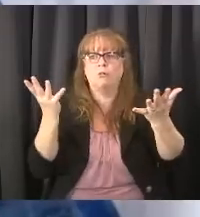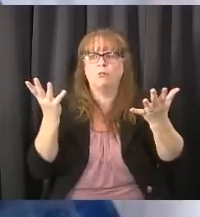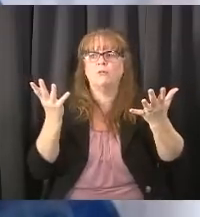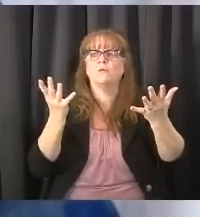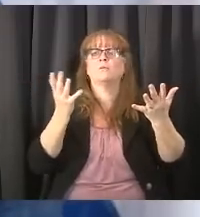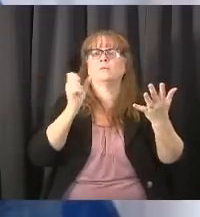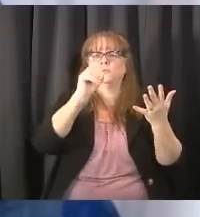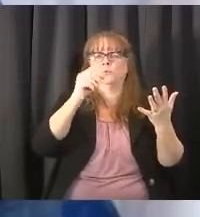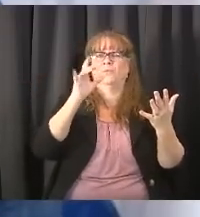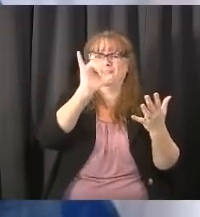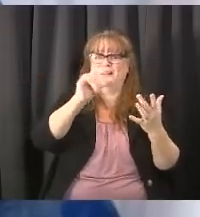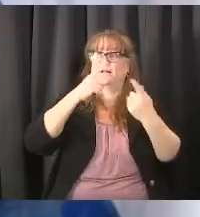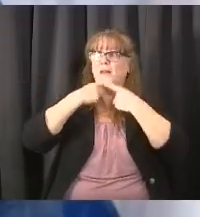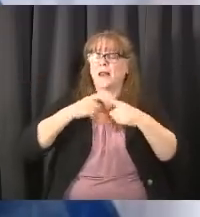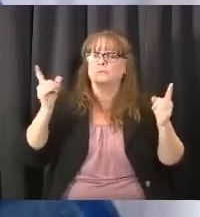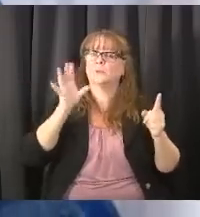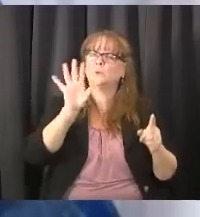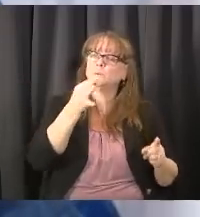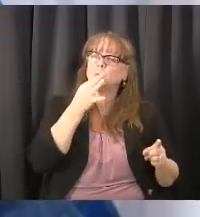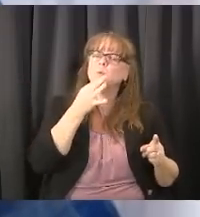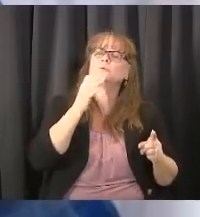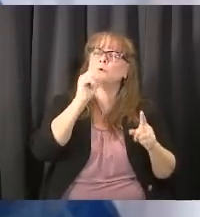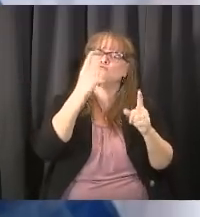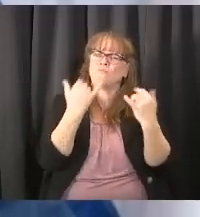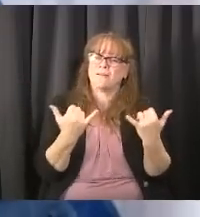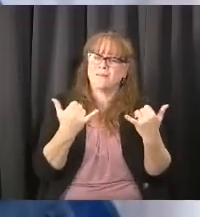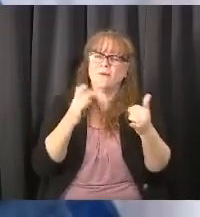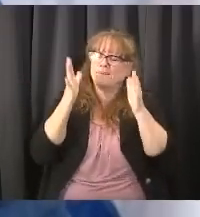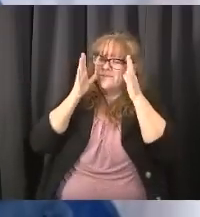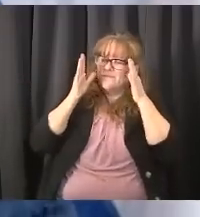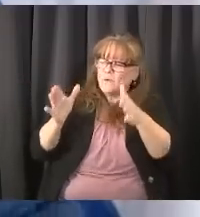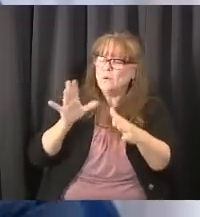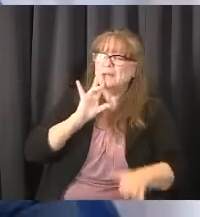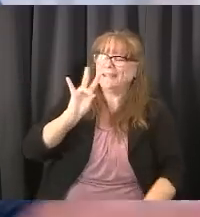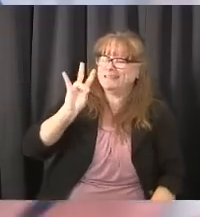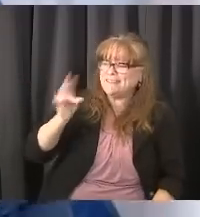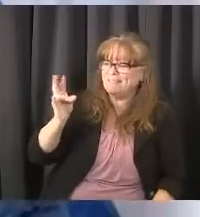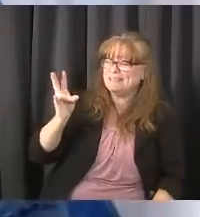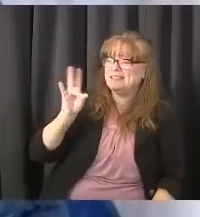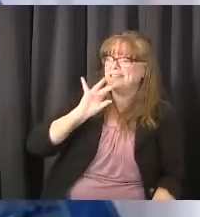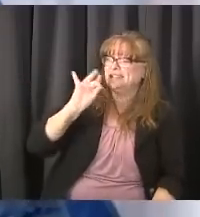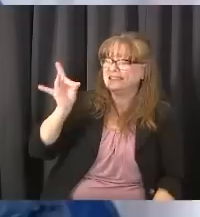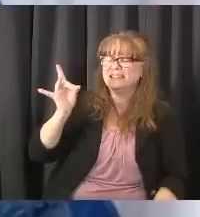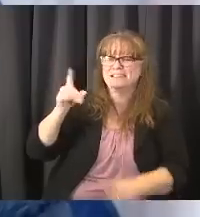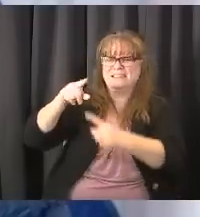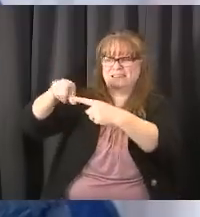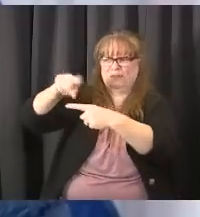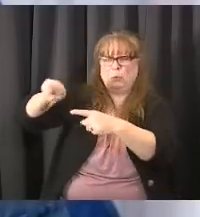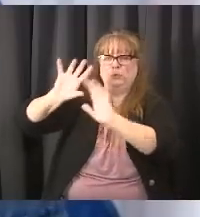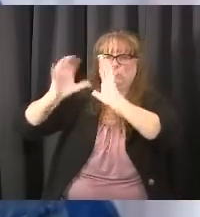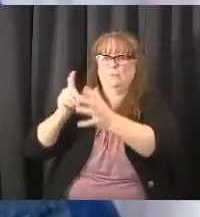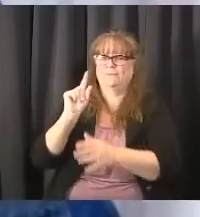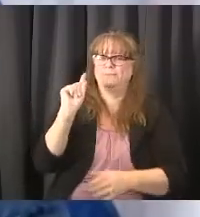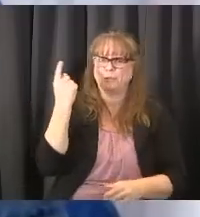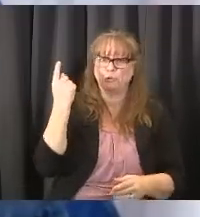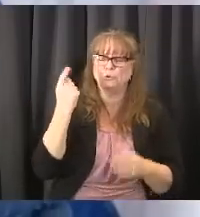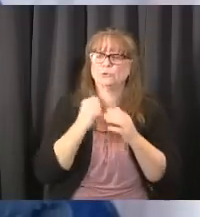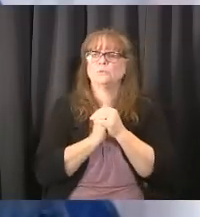of course, people in their 80s and 90s. We do have the ability, if we need to